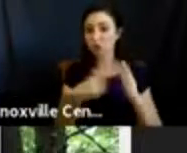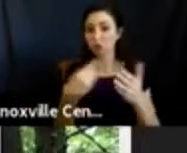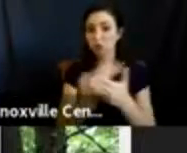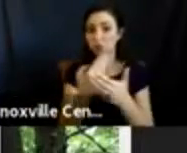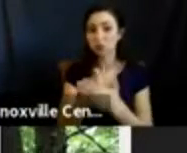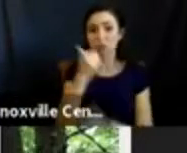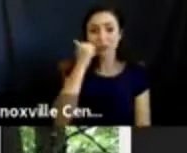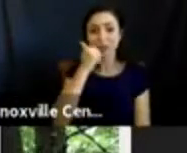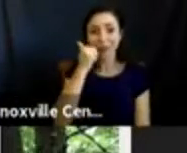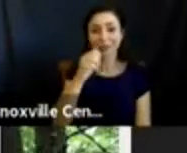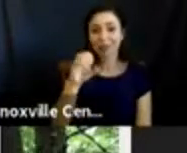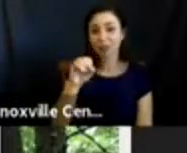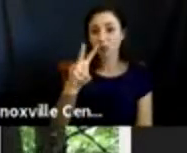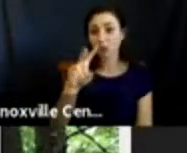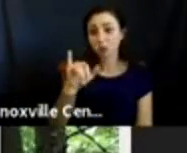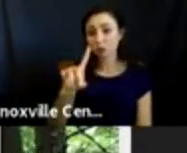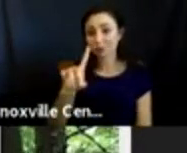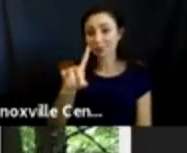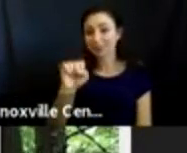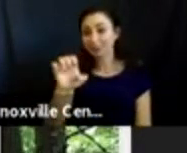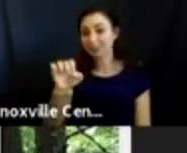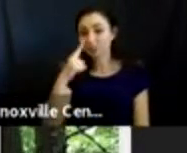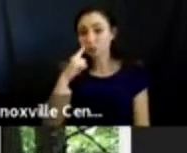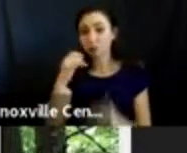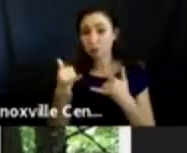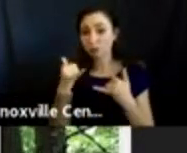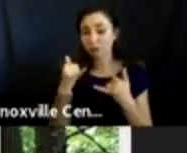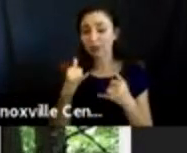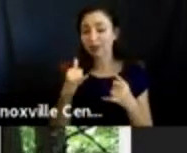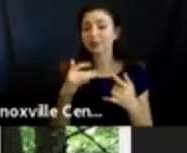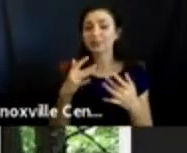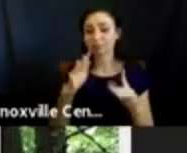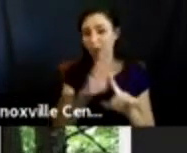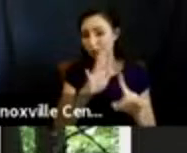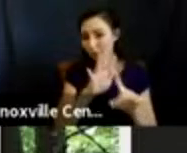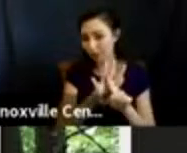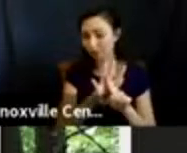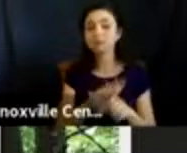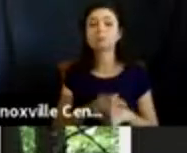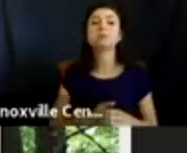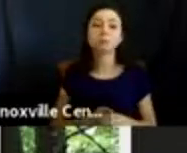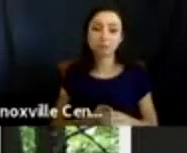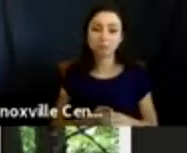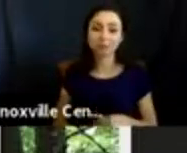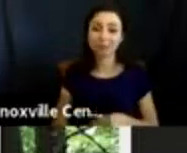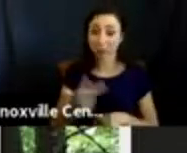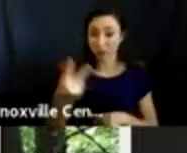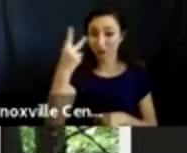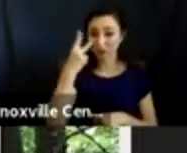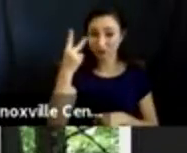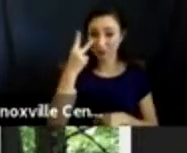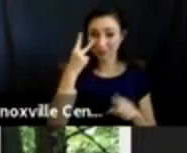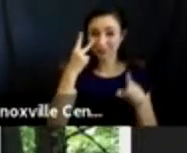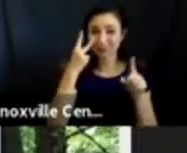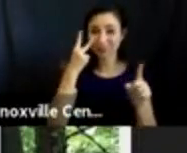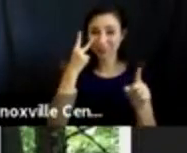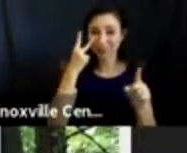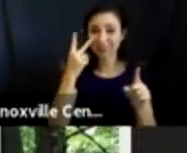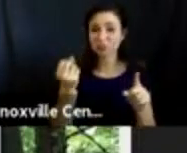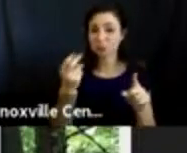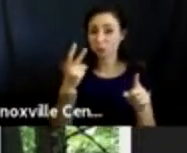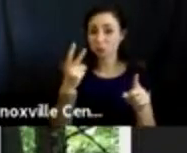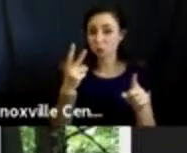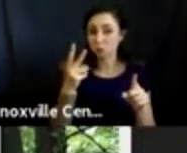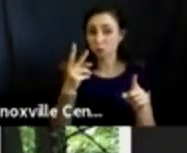100,000 population. As of today, our 14-day trend line shows 24 cases per 100,000, and our 7-day trend